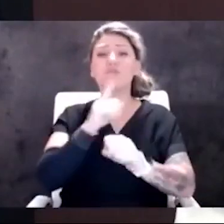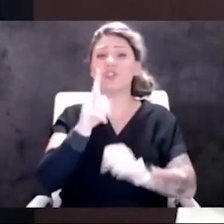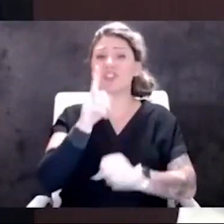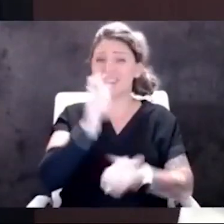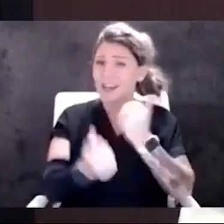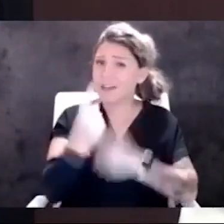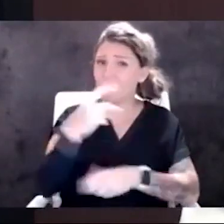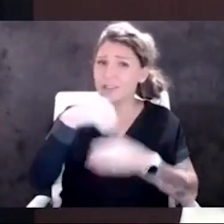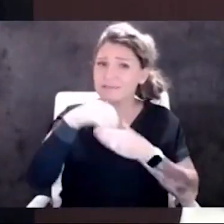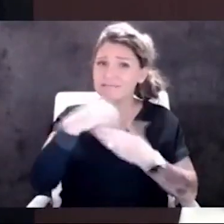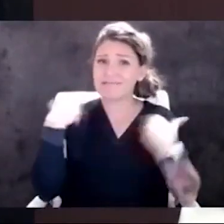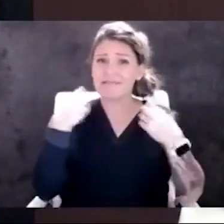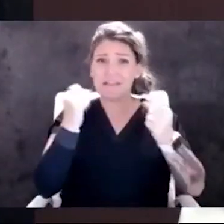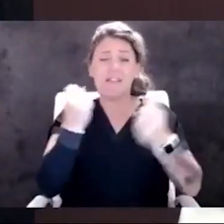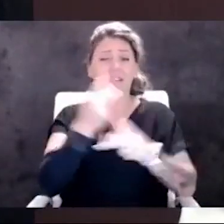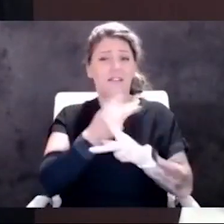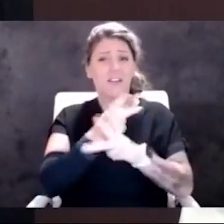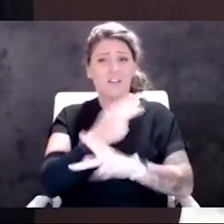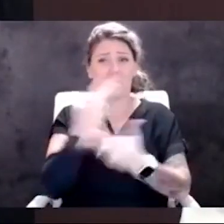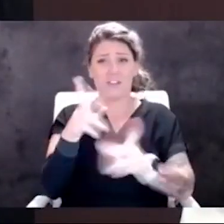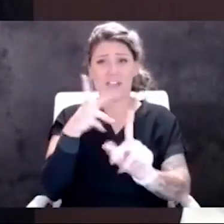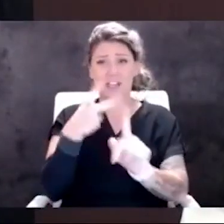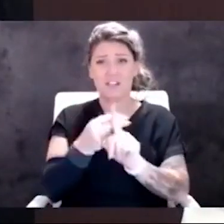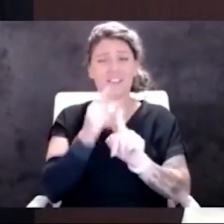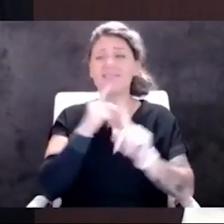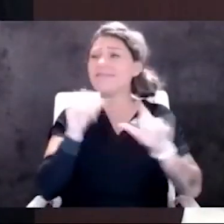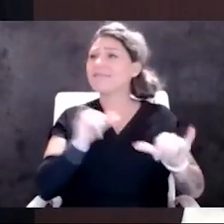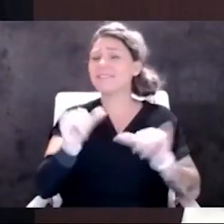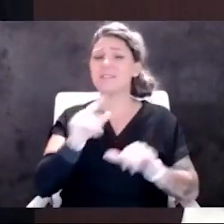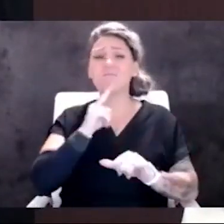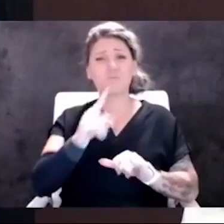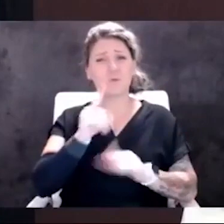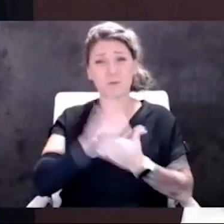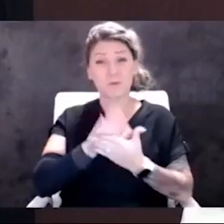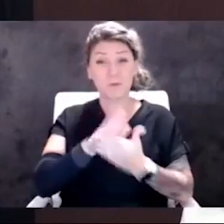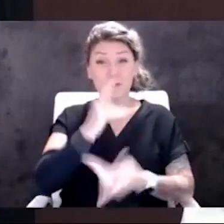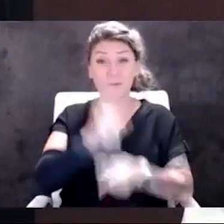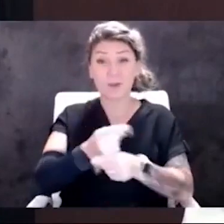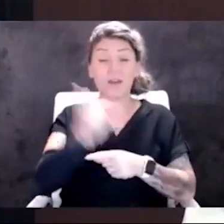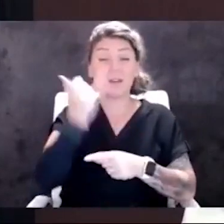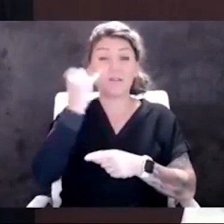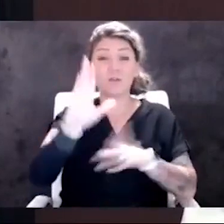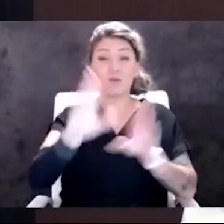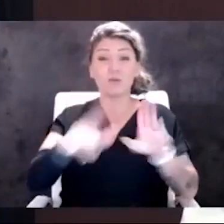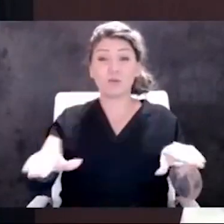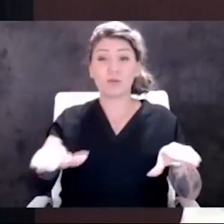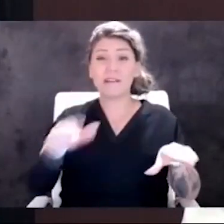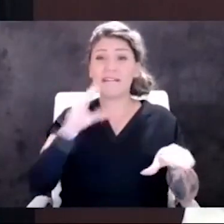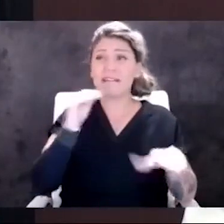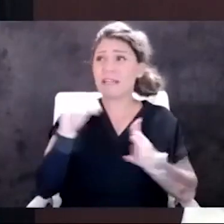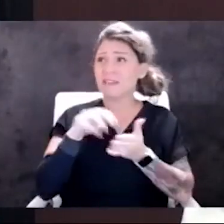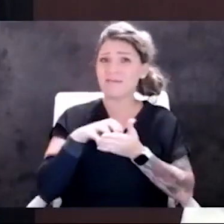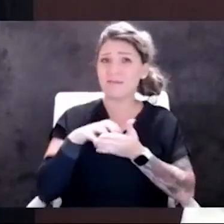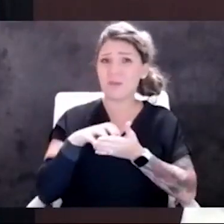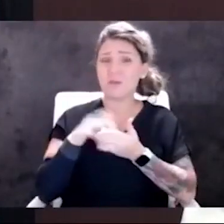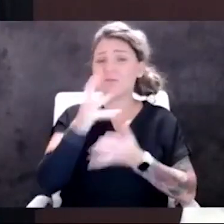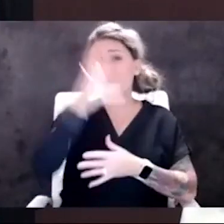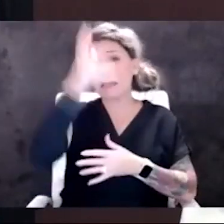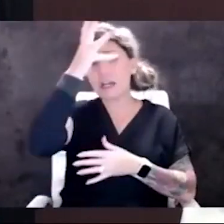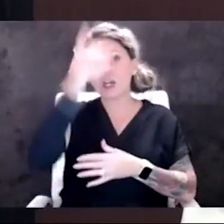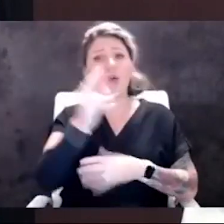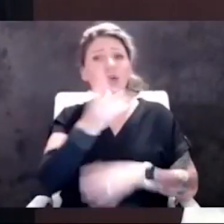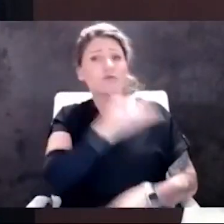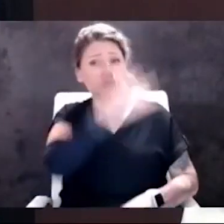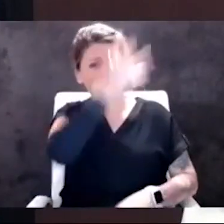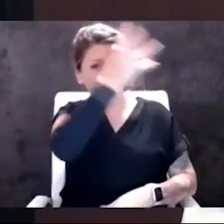been vaccinated. And I think the same thing is true in schools, right? If you're a child and you have a vulnerable parent home or a grandparent, et cetera, don't you